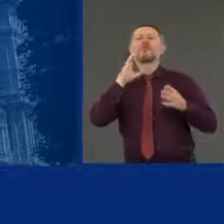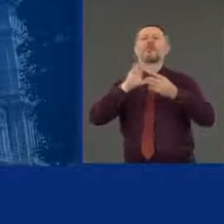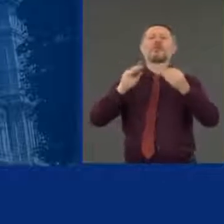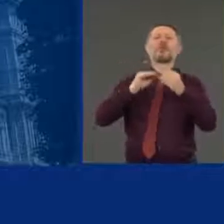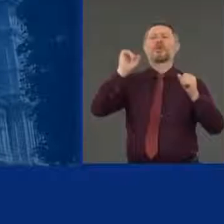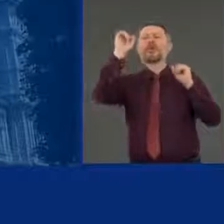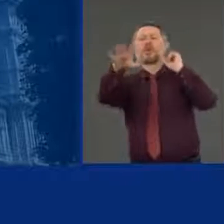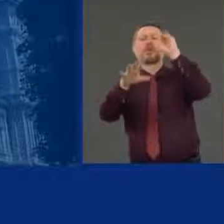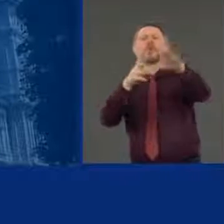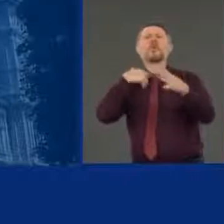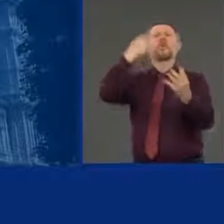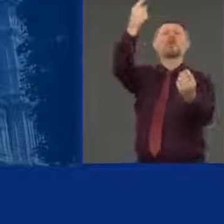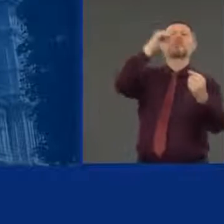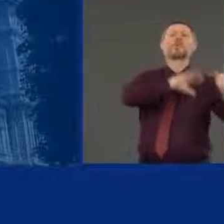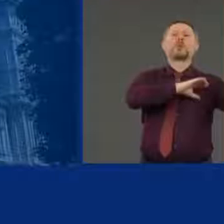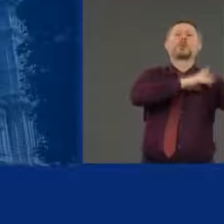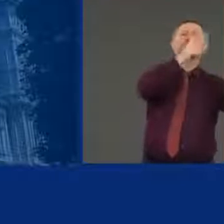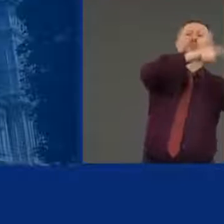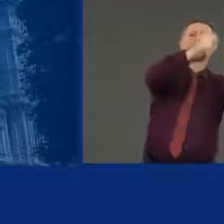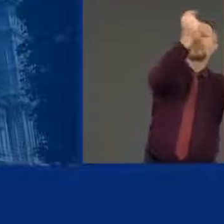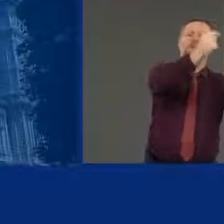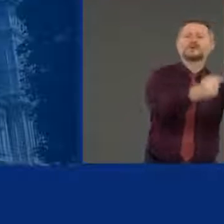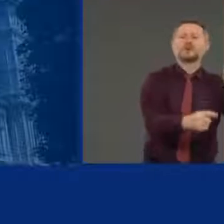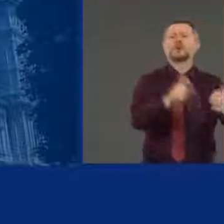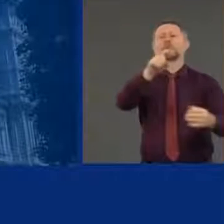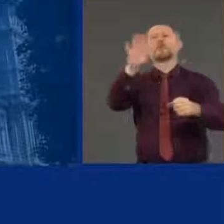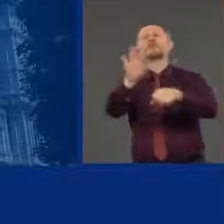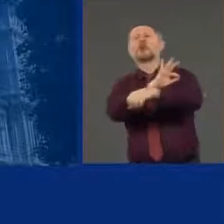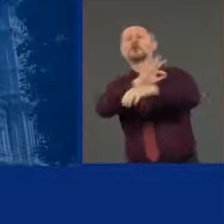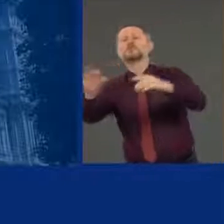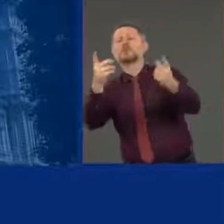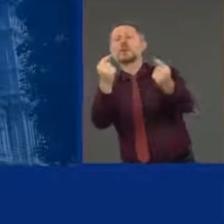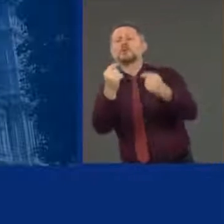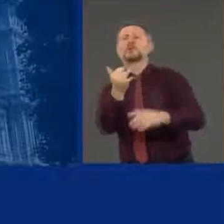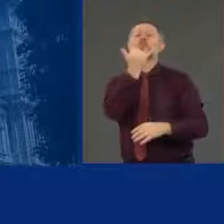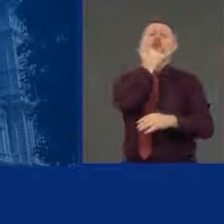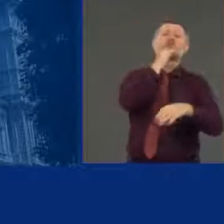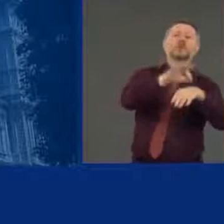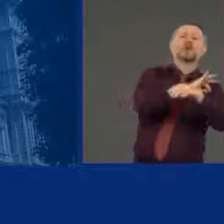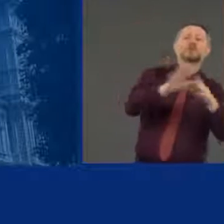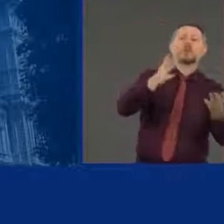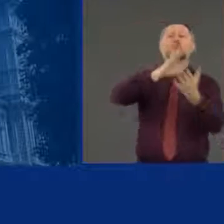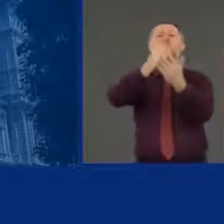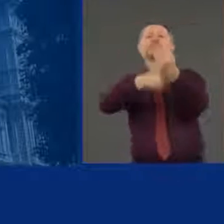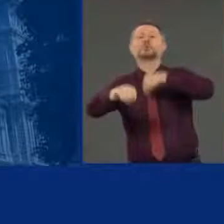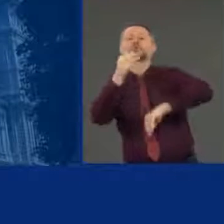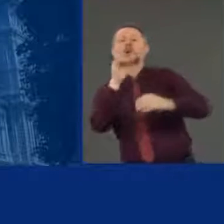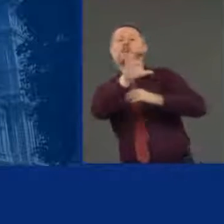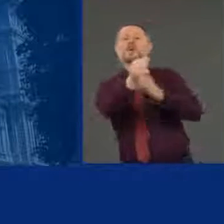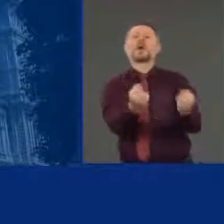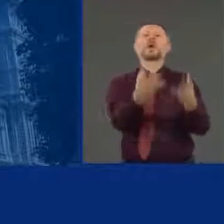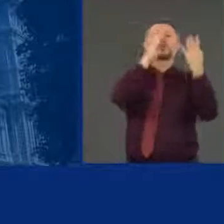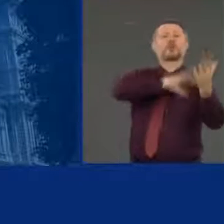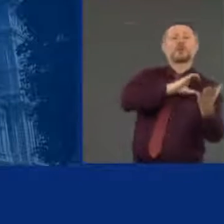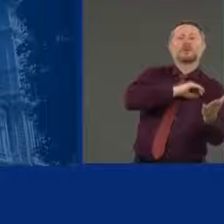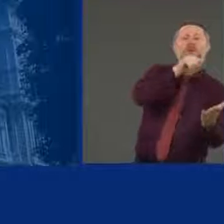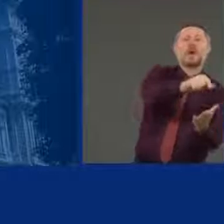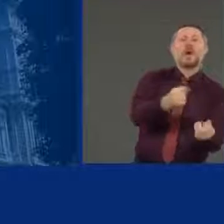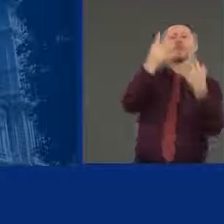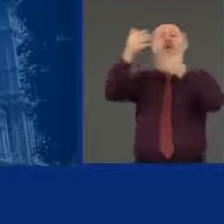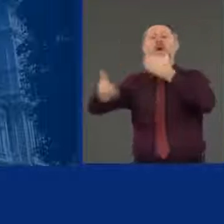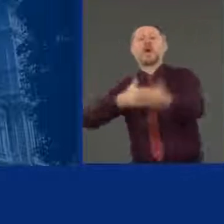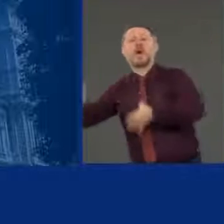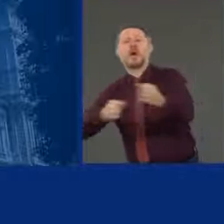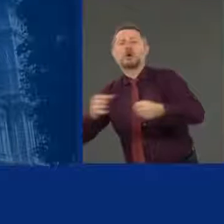should the police do? What are the right functions for the police? What should the budget be for the police? What should the staffing be for the